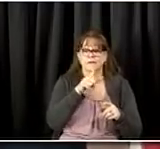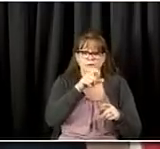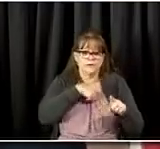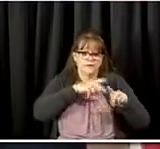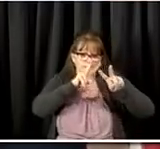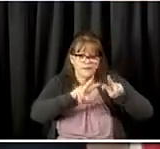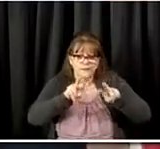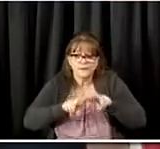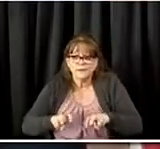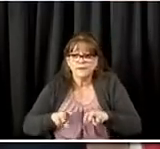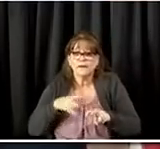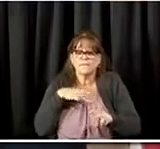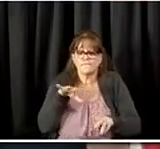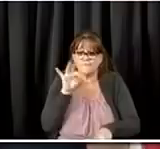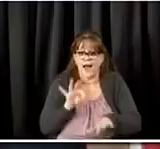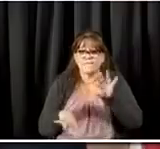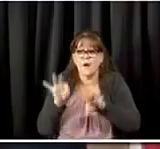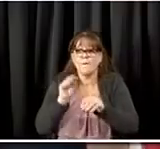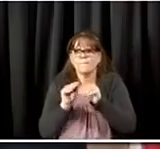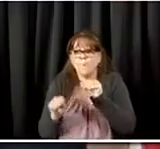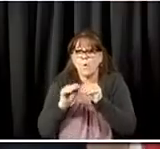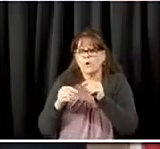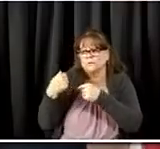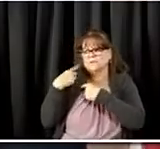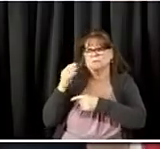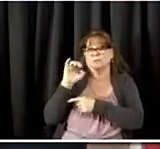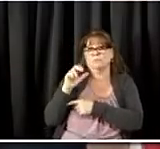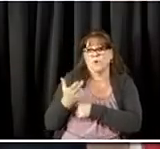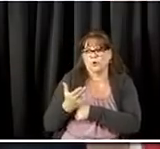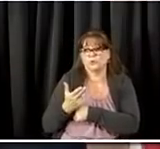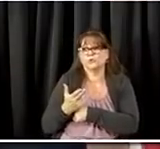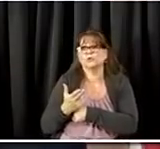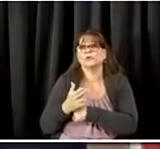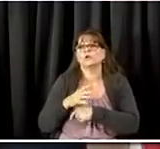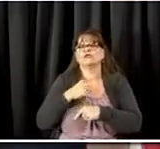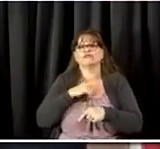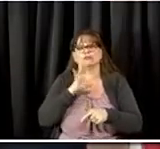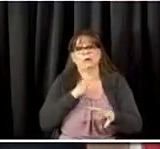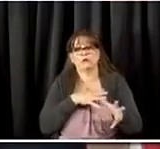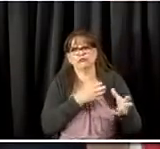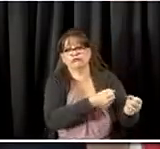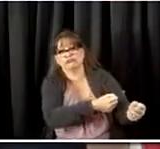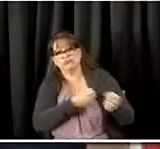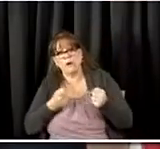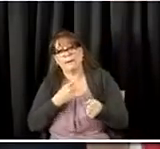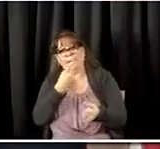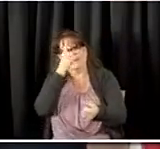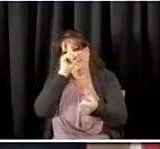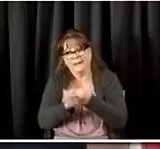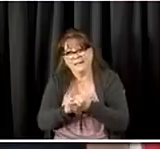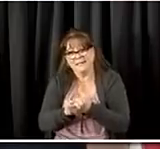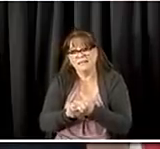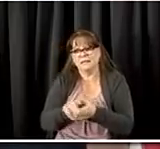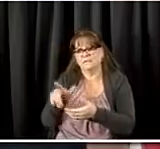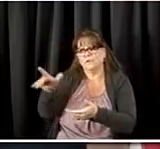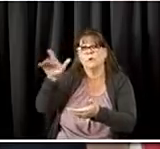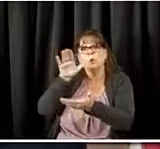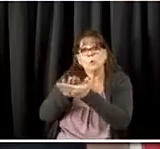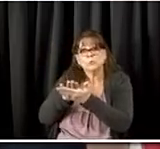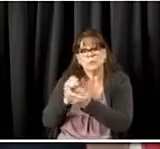March. I strongly believe, based on what I've seen, it's the safest place for teachers, safest place for students is school,